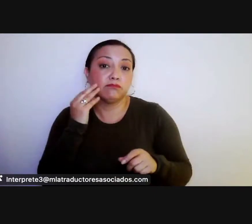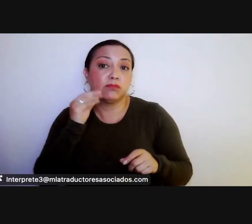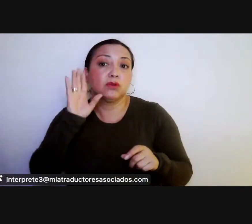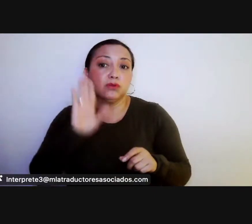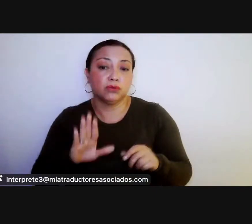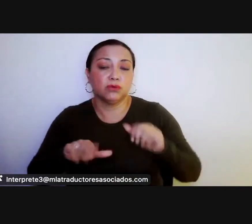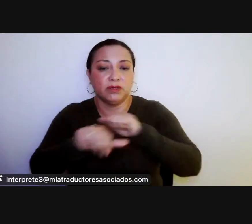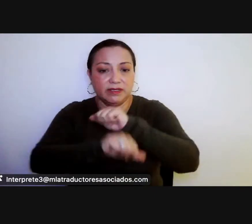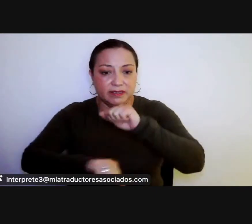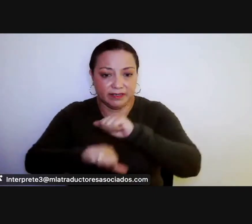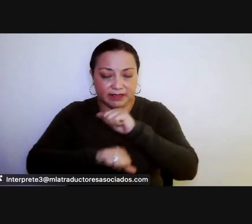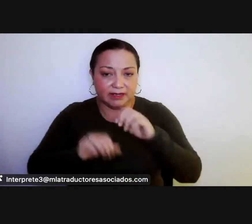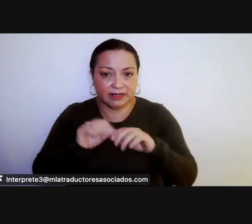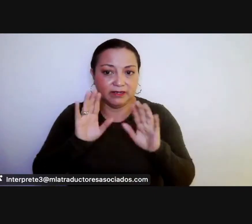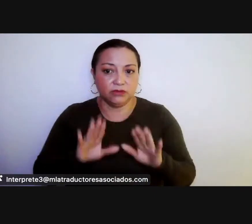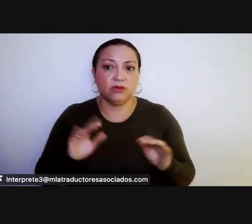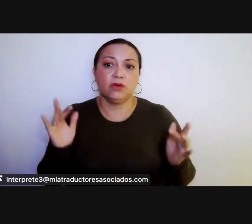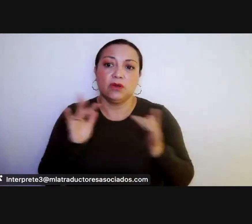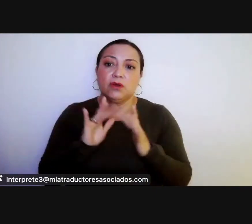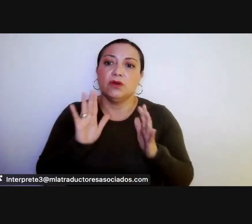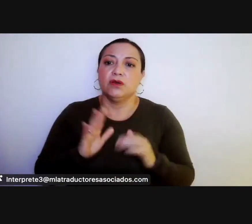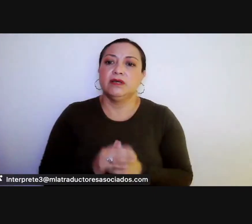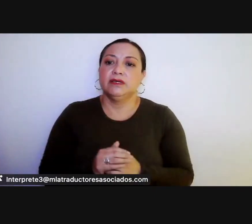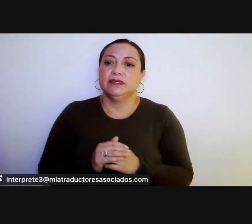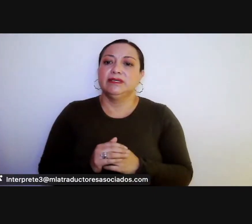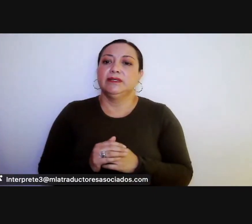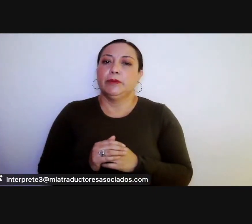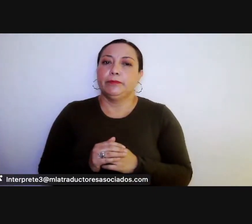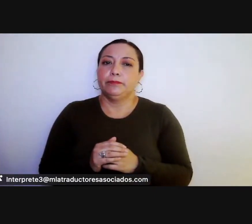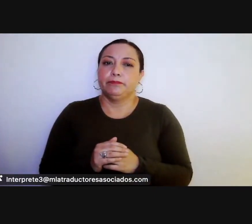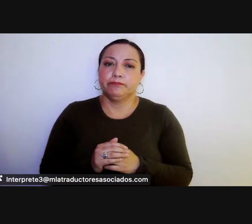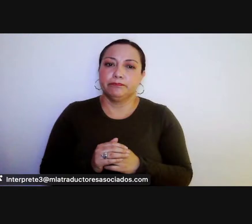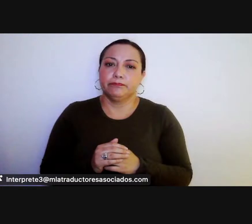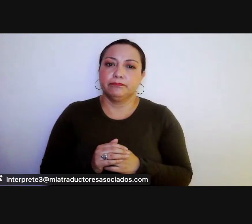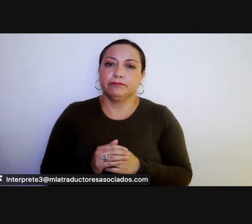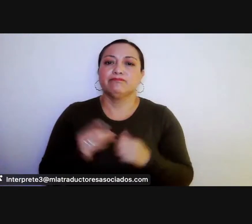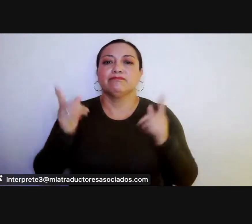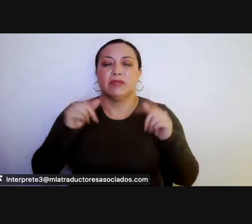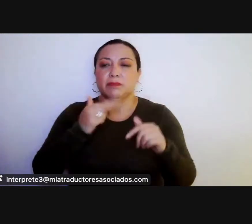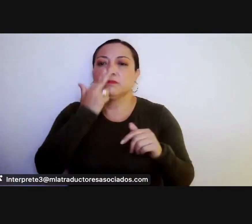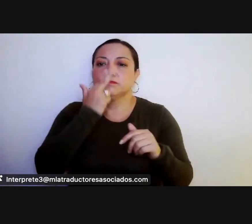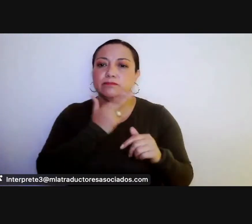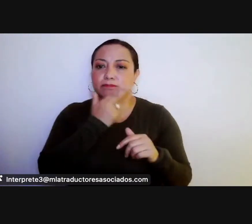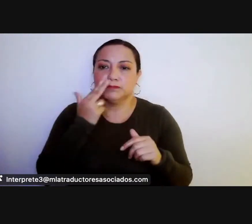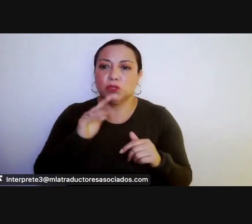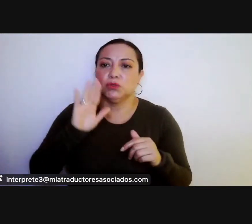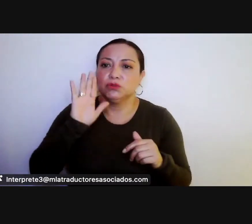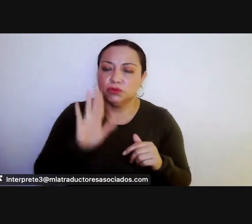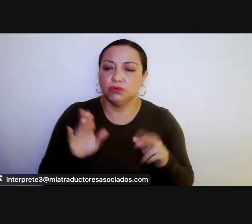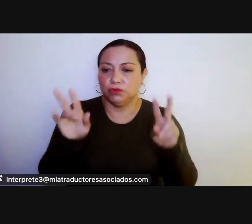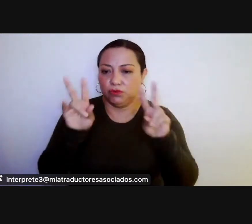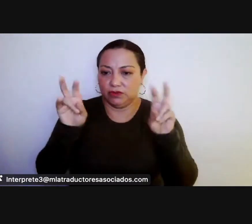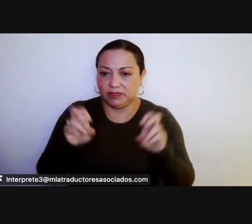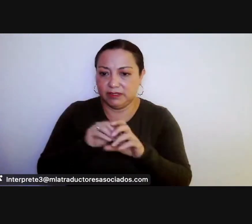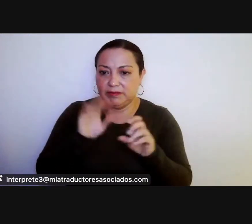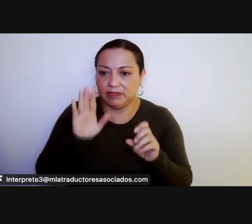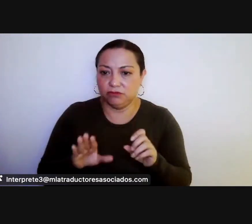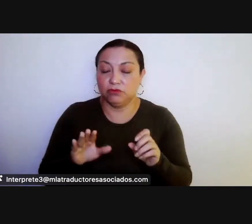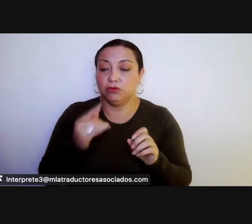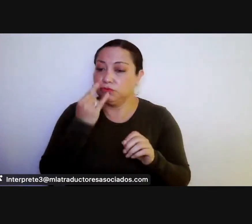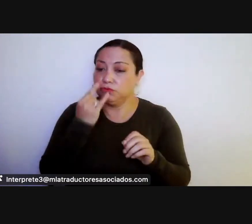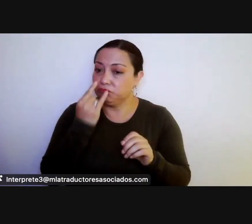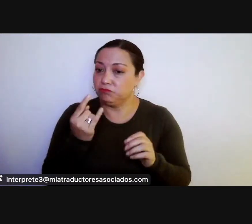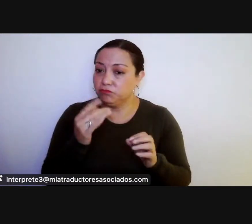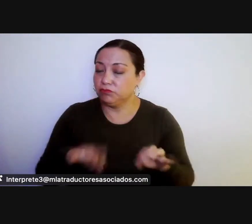seminar, and it's your presence. You are experts in many areas and you are engaged with this subject. You have